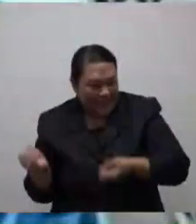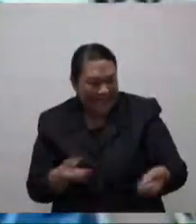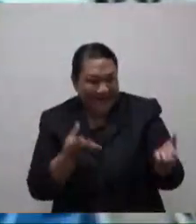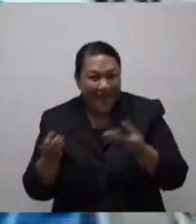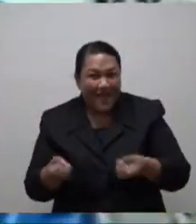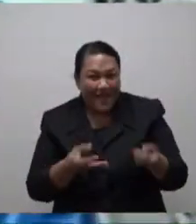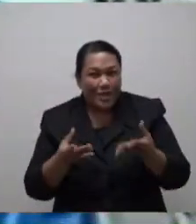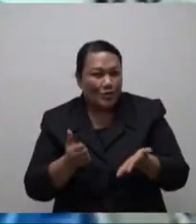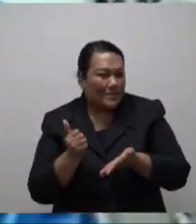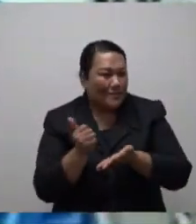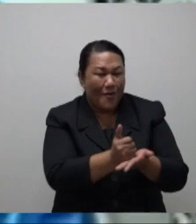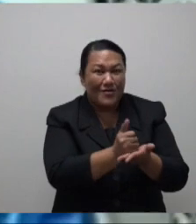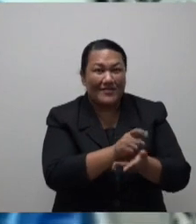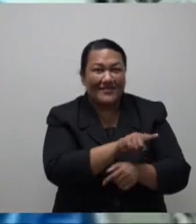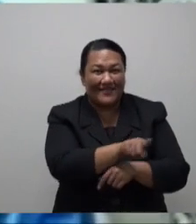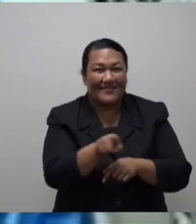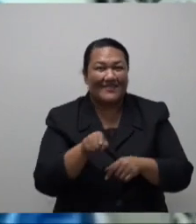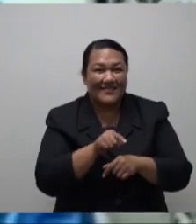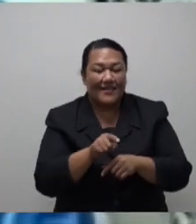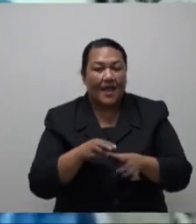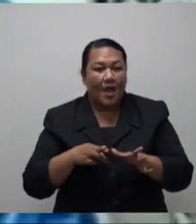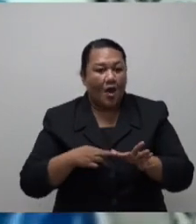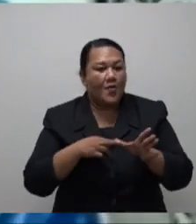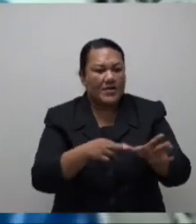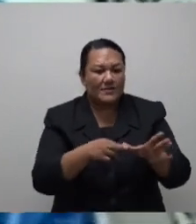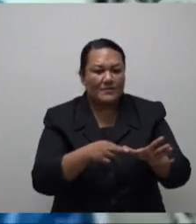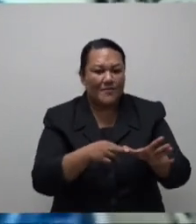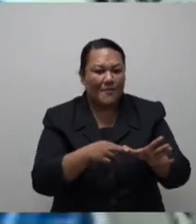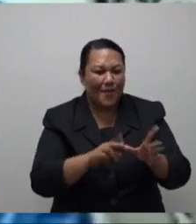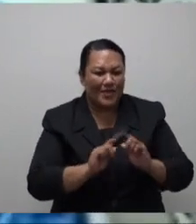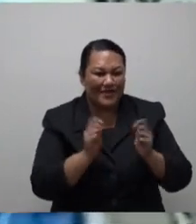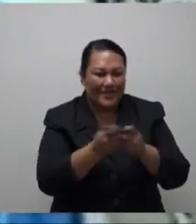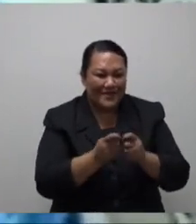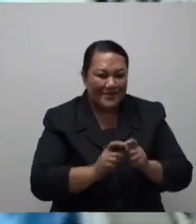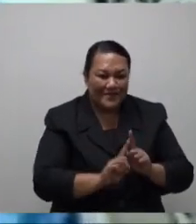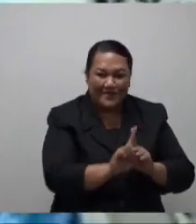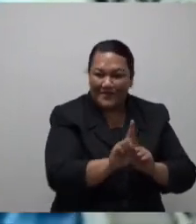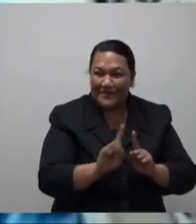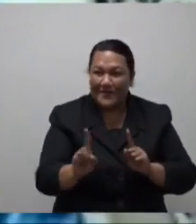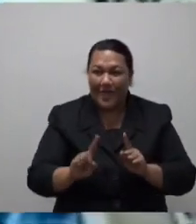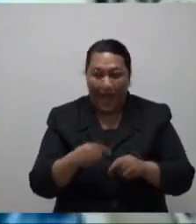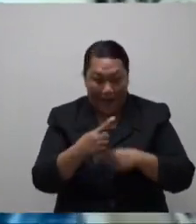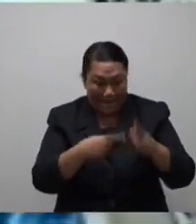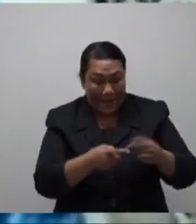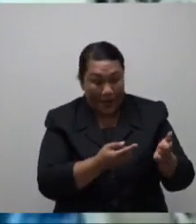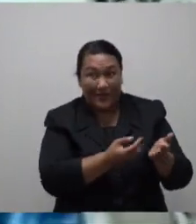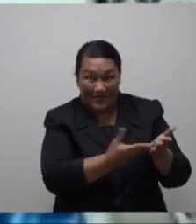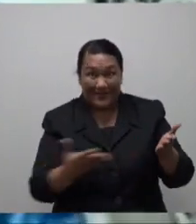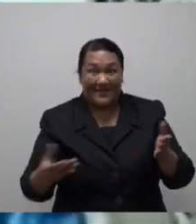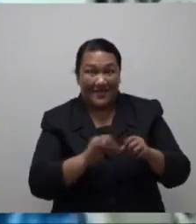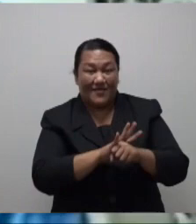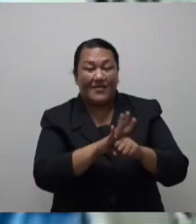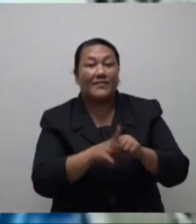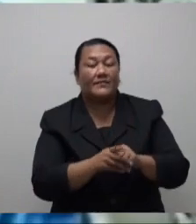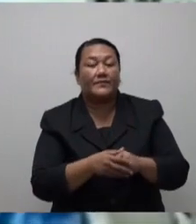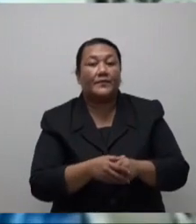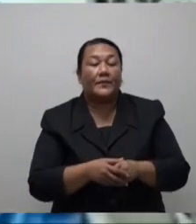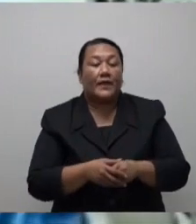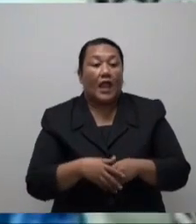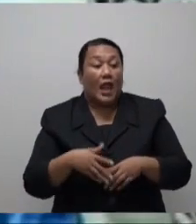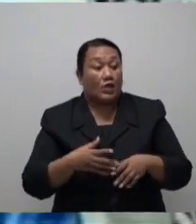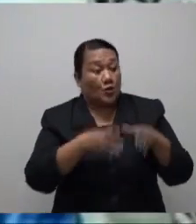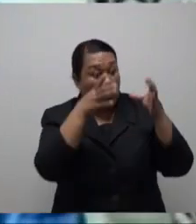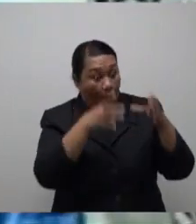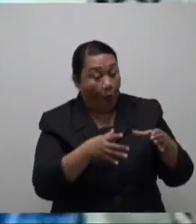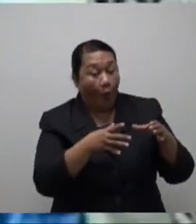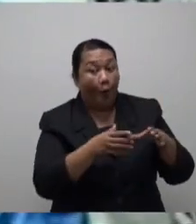to support our response to the outbreak. We've also worked very closely through the whole of government approach